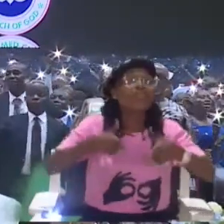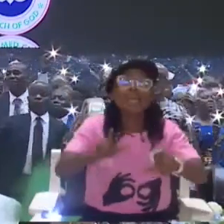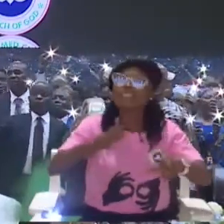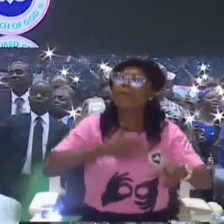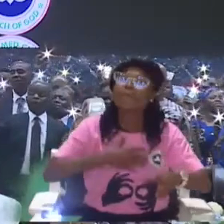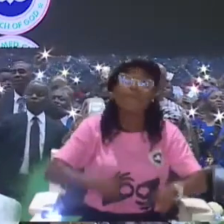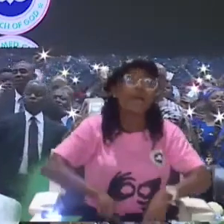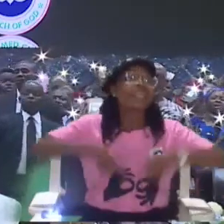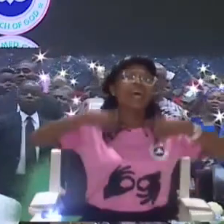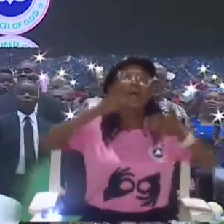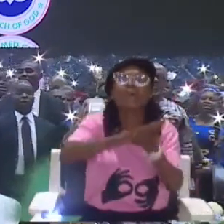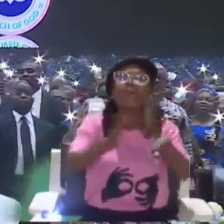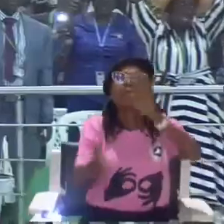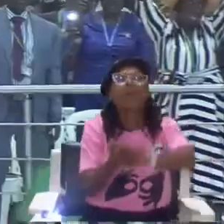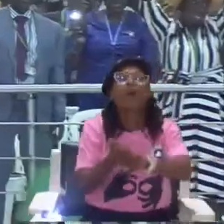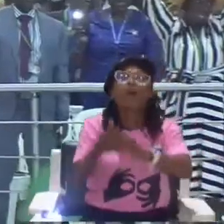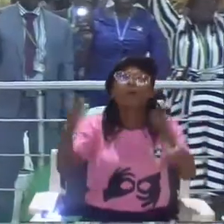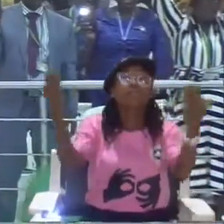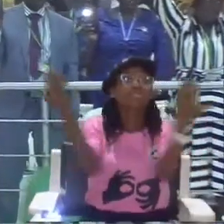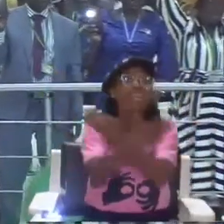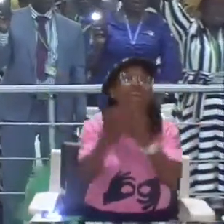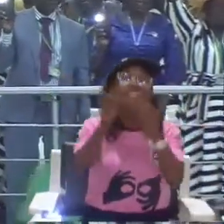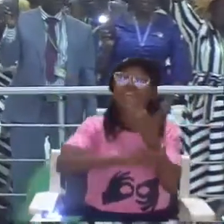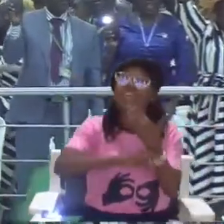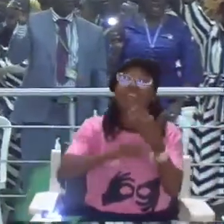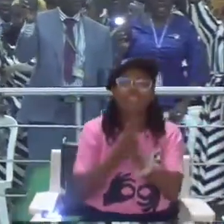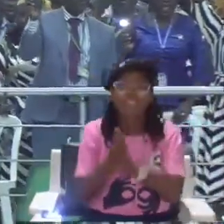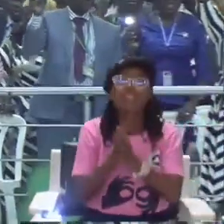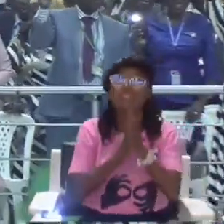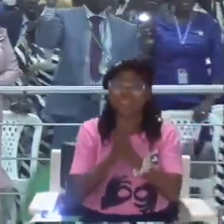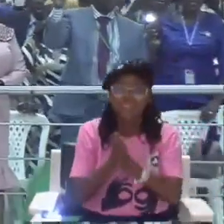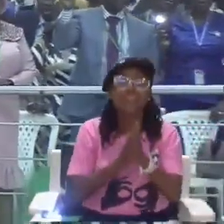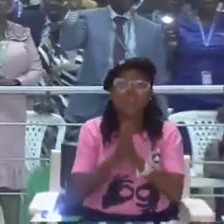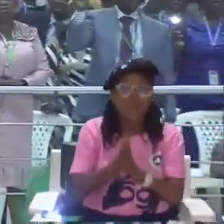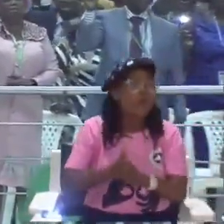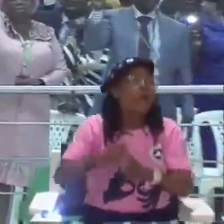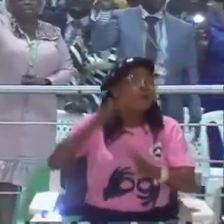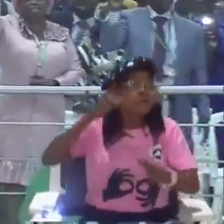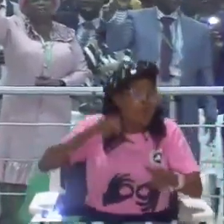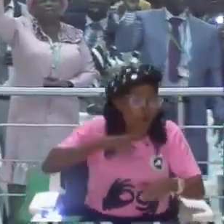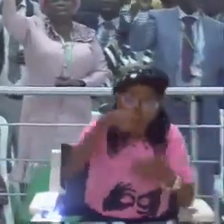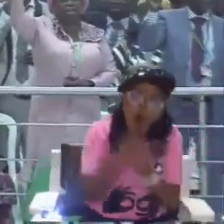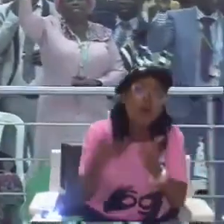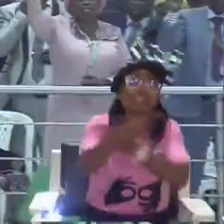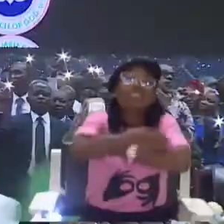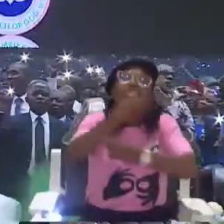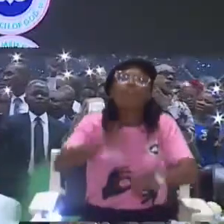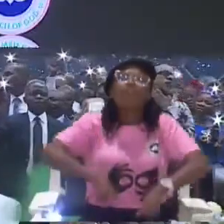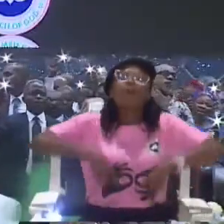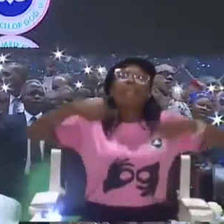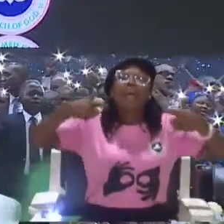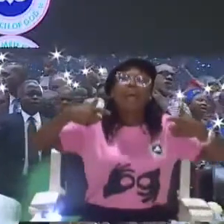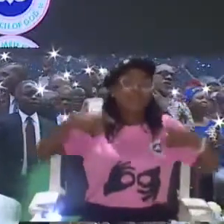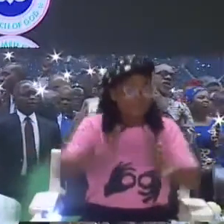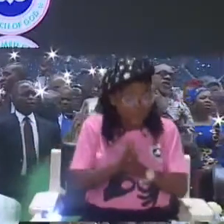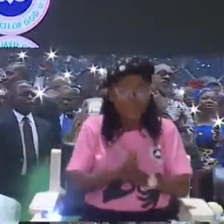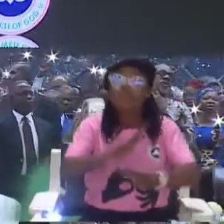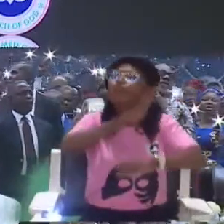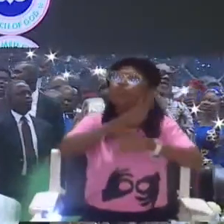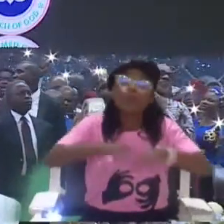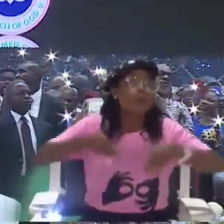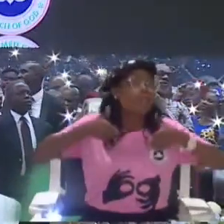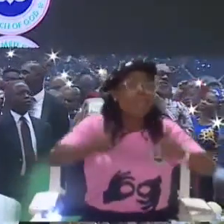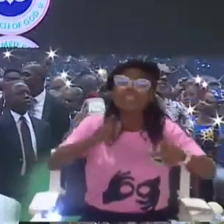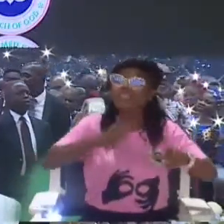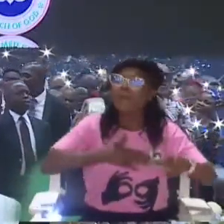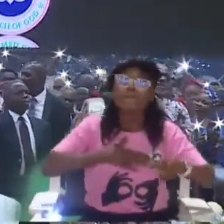become darkness. For the rest of my life, don't let my